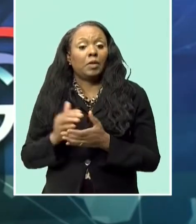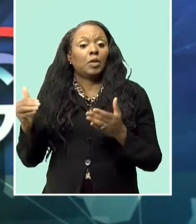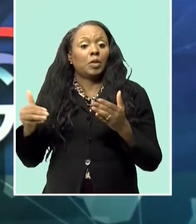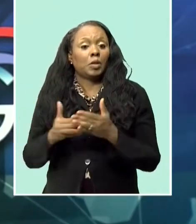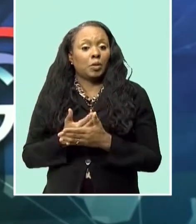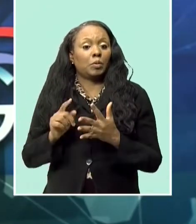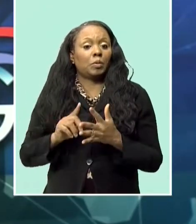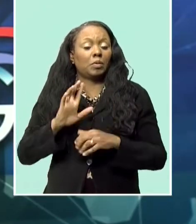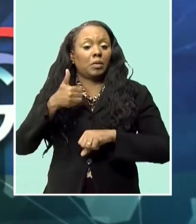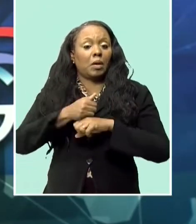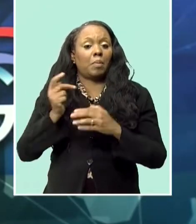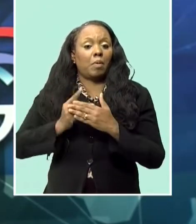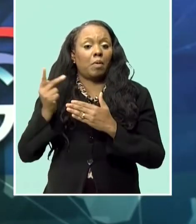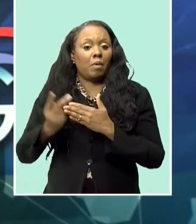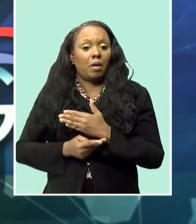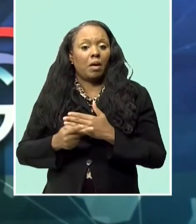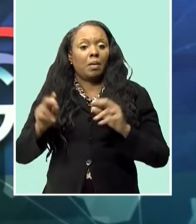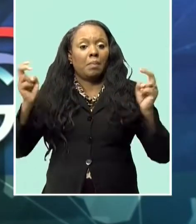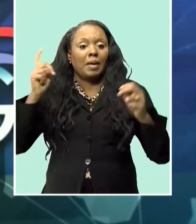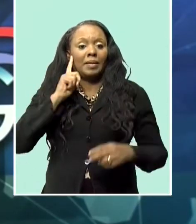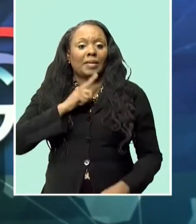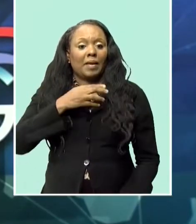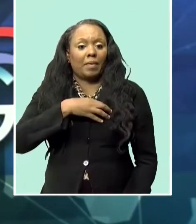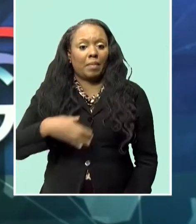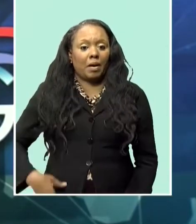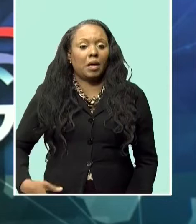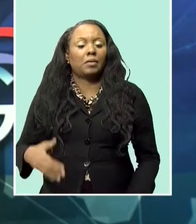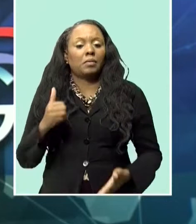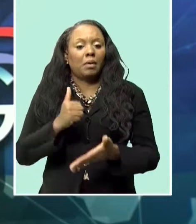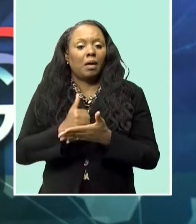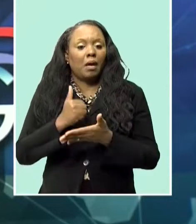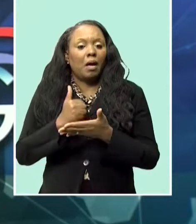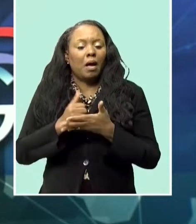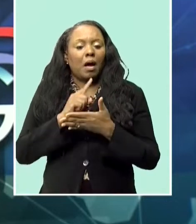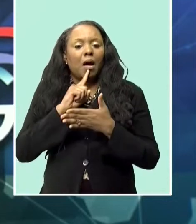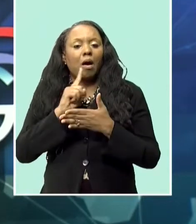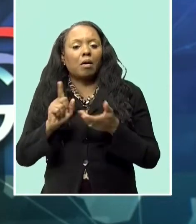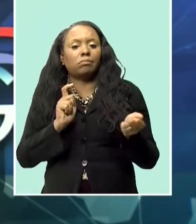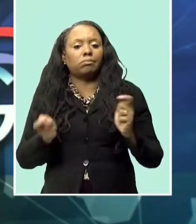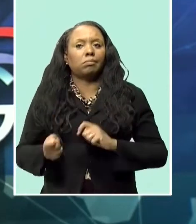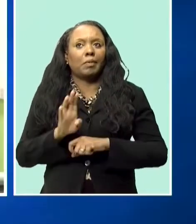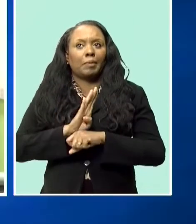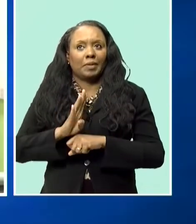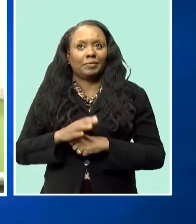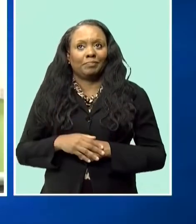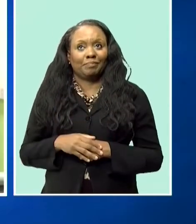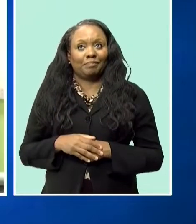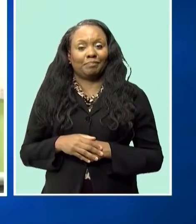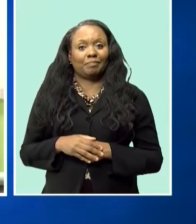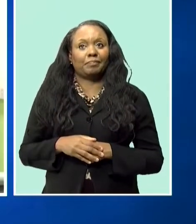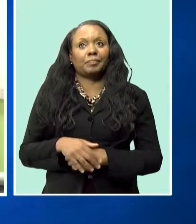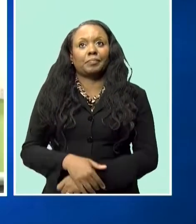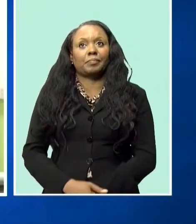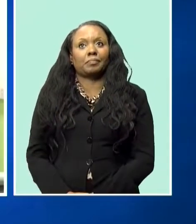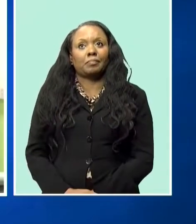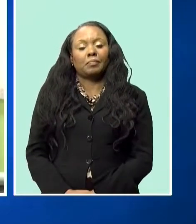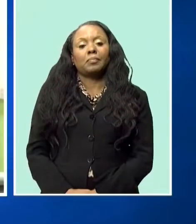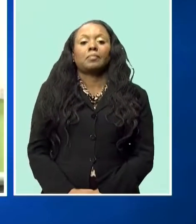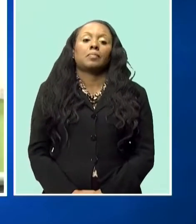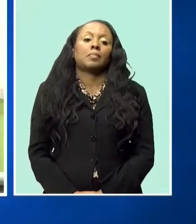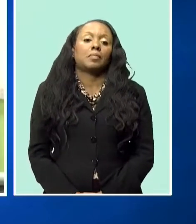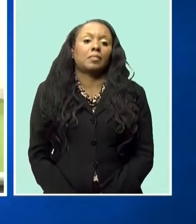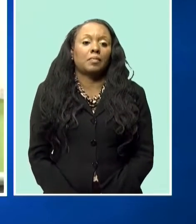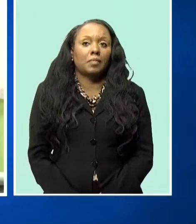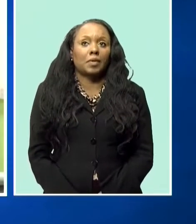Deaf Ambassador program will help to close the gap and transform the country. Barbados is not only important to the